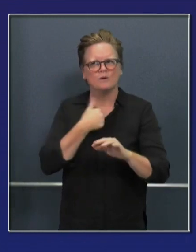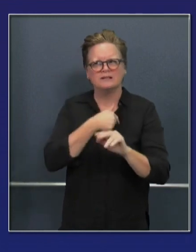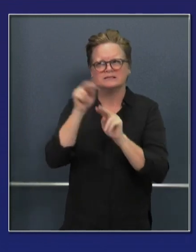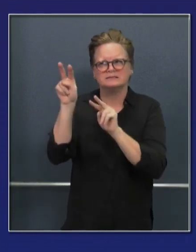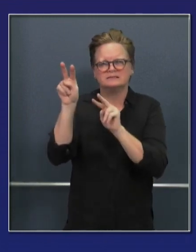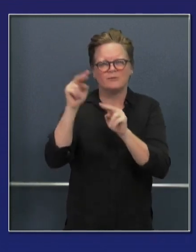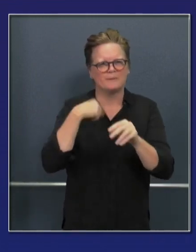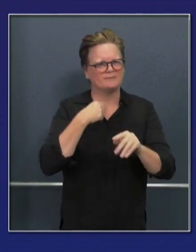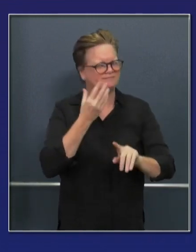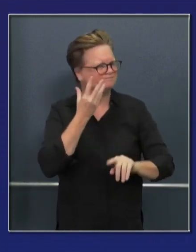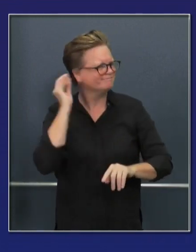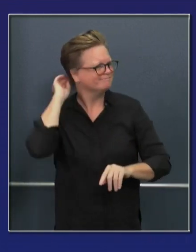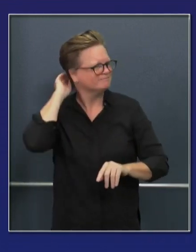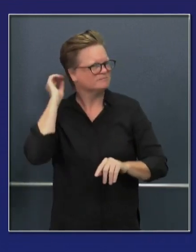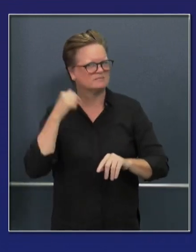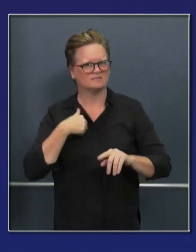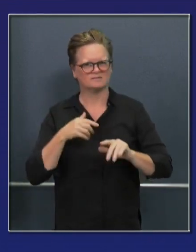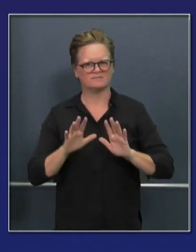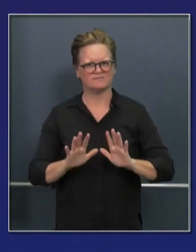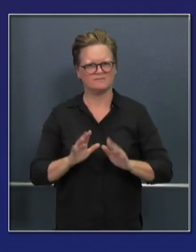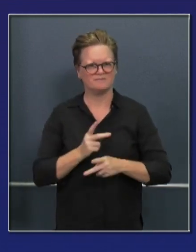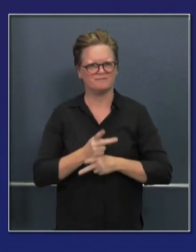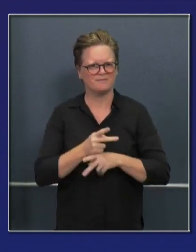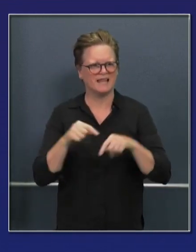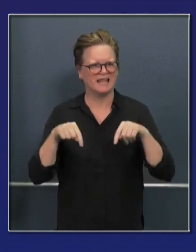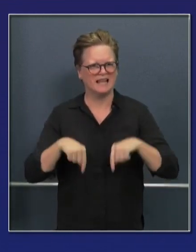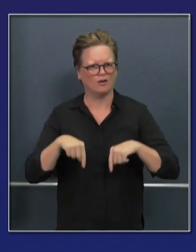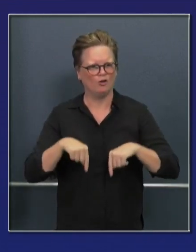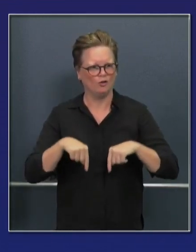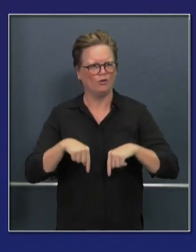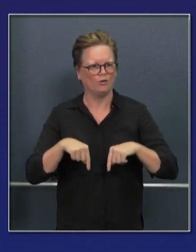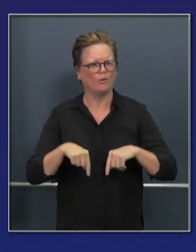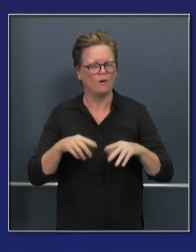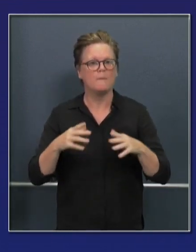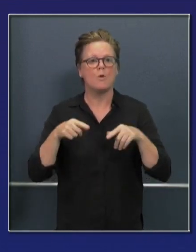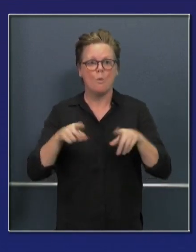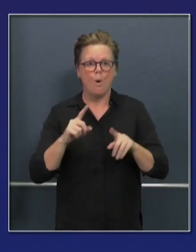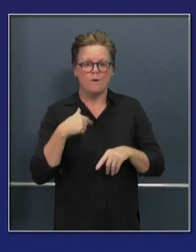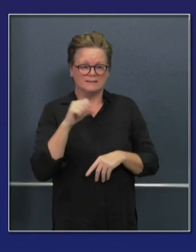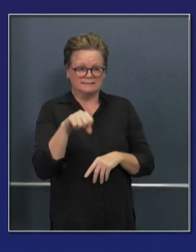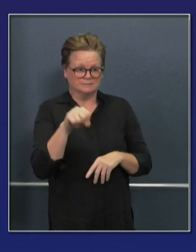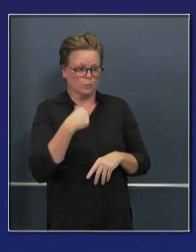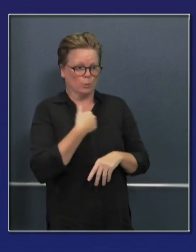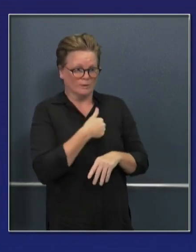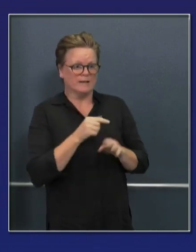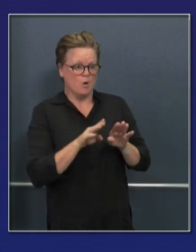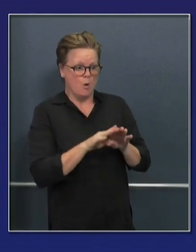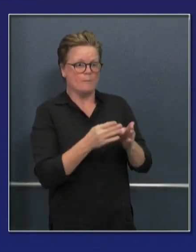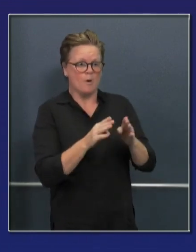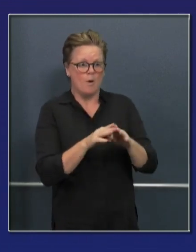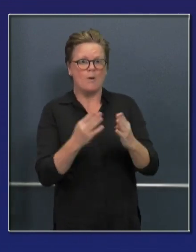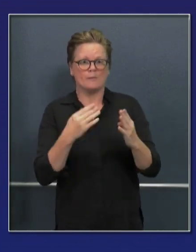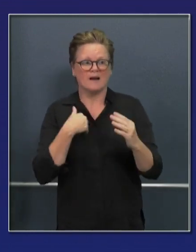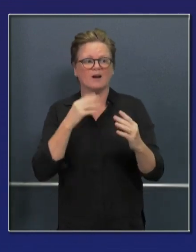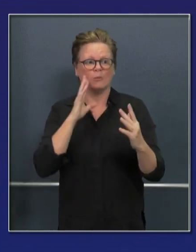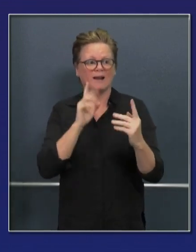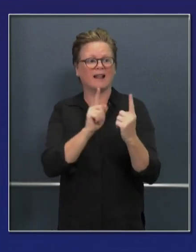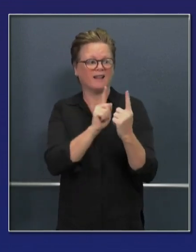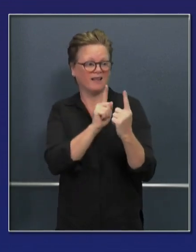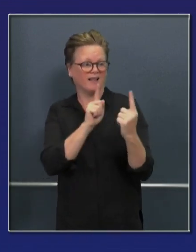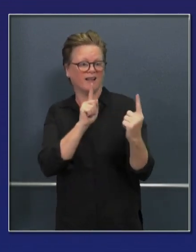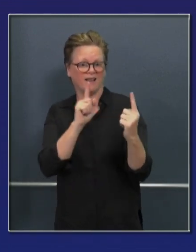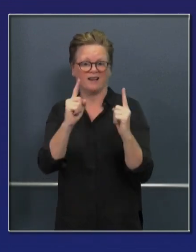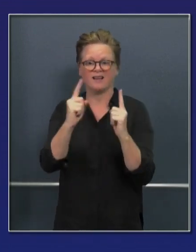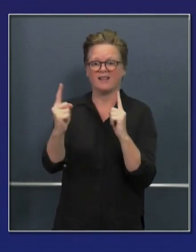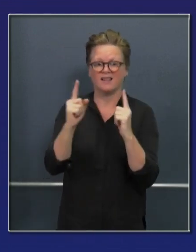that. As we mix, as we reopen, inevitably, we're going to see an increase in the total number of cases. It's